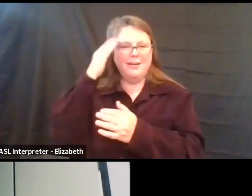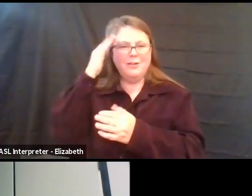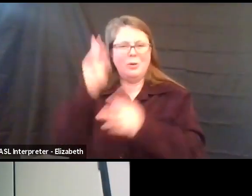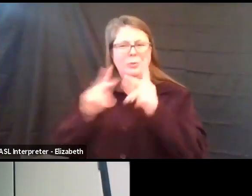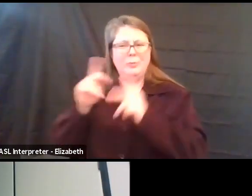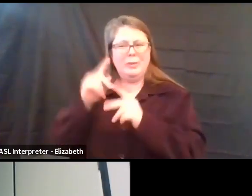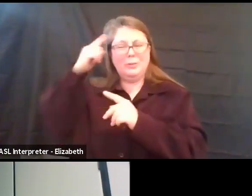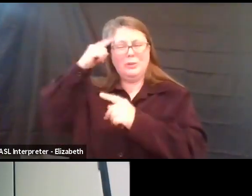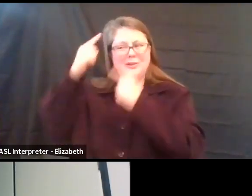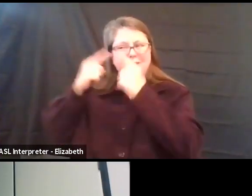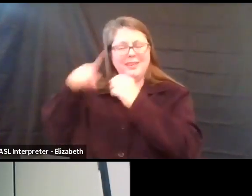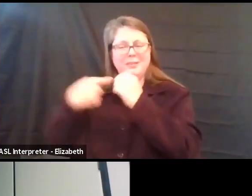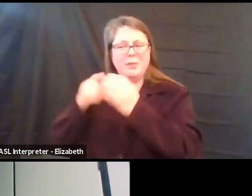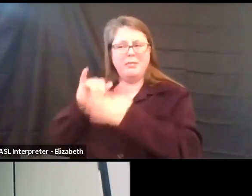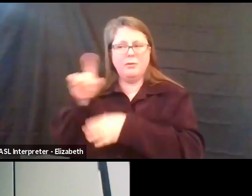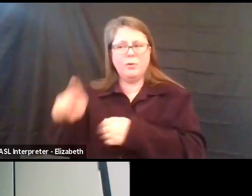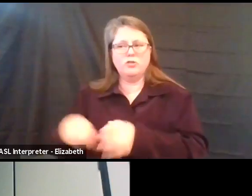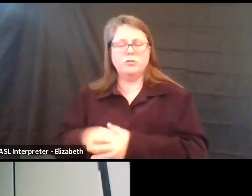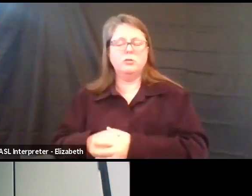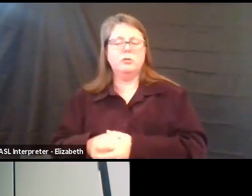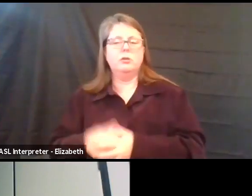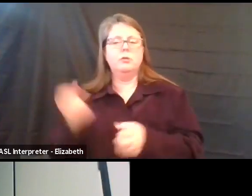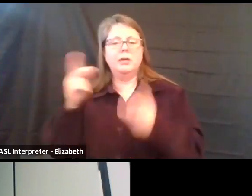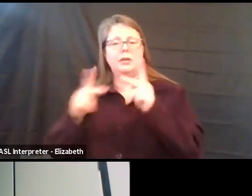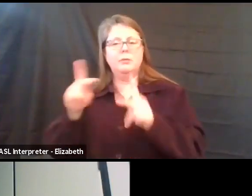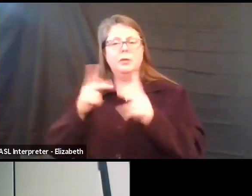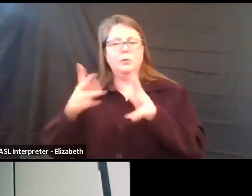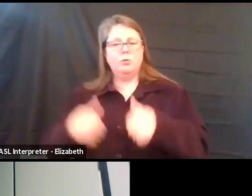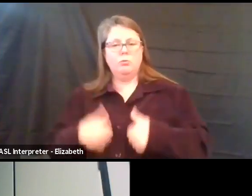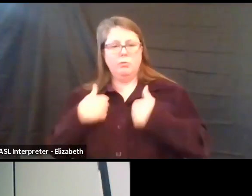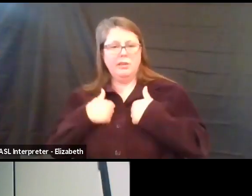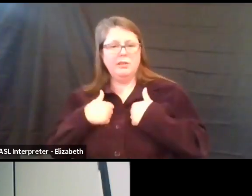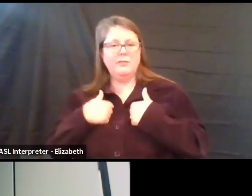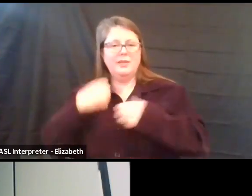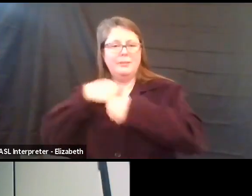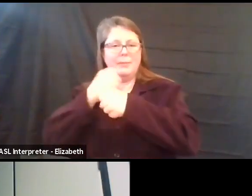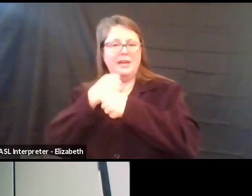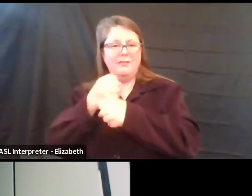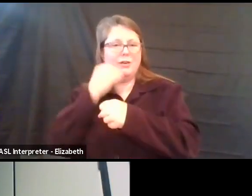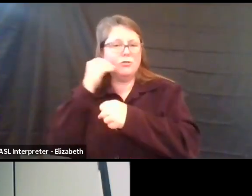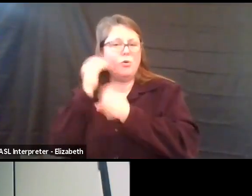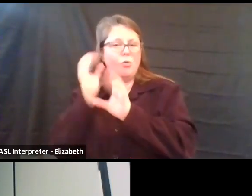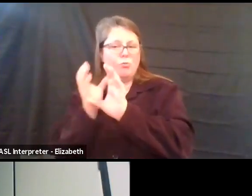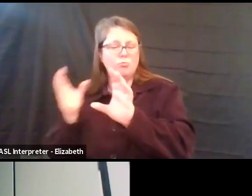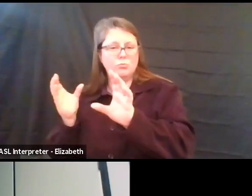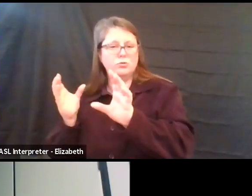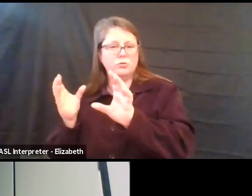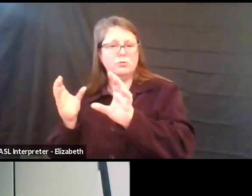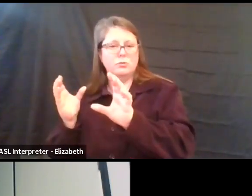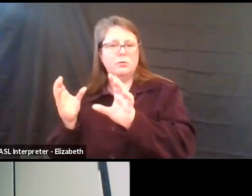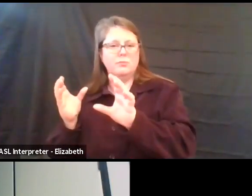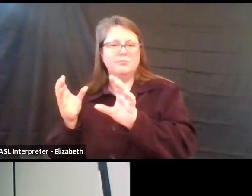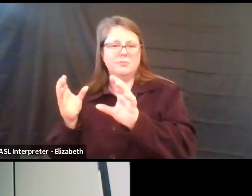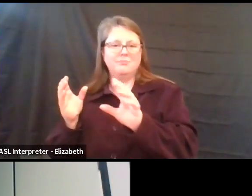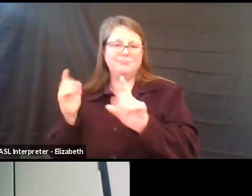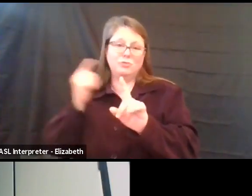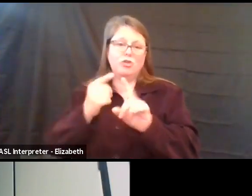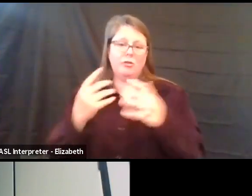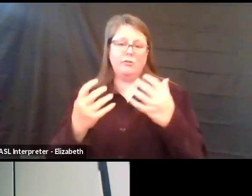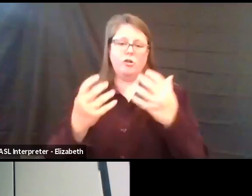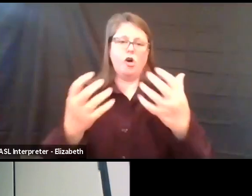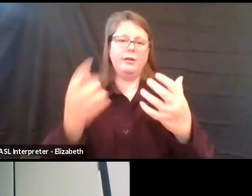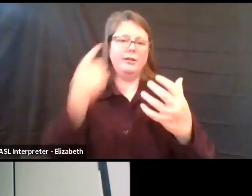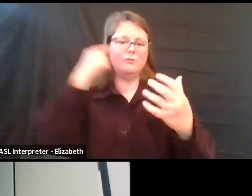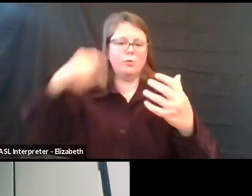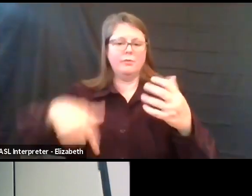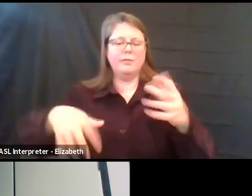of the people who lost their manufactured homes who are the target of this webinar were people who may not